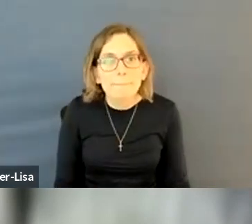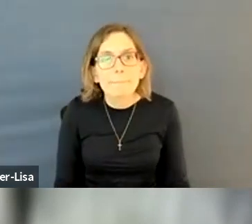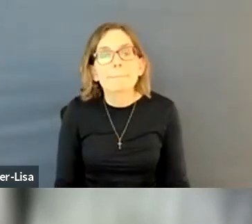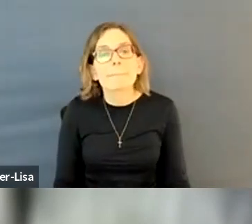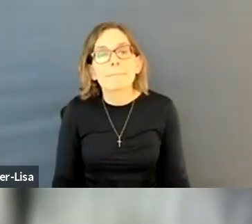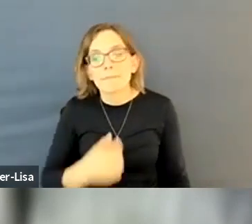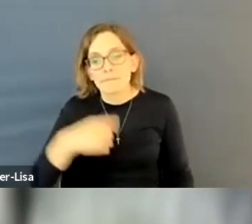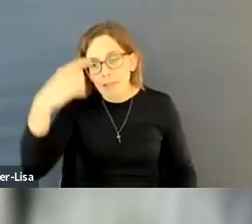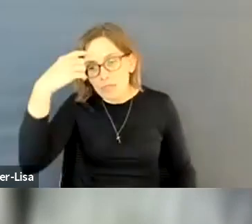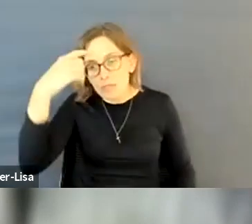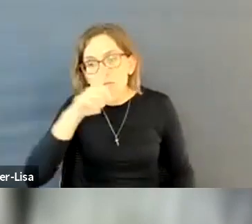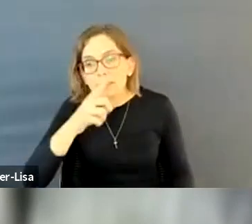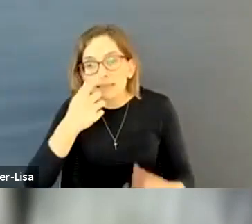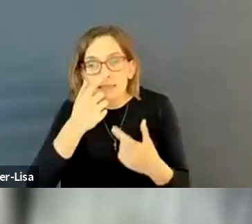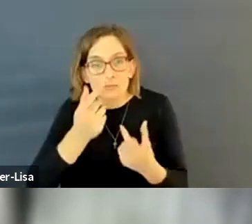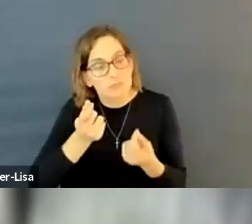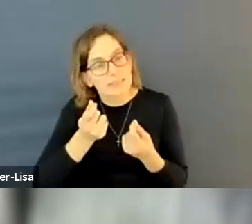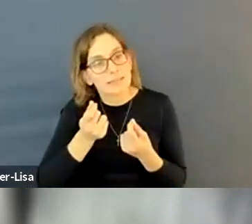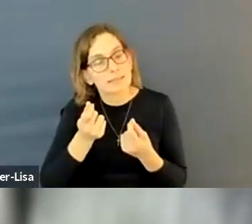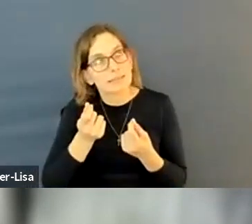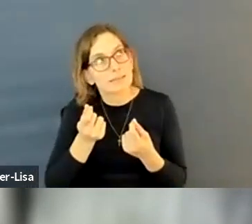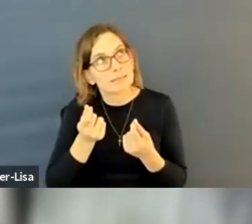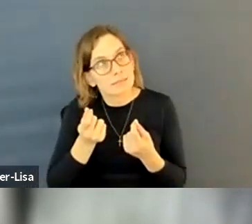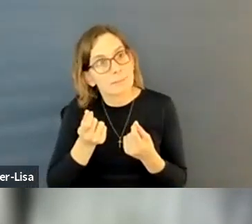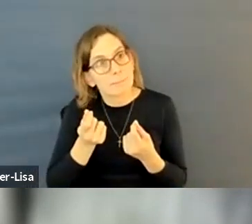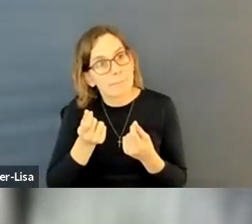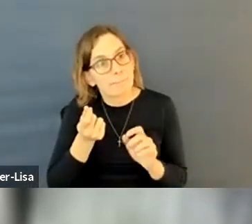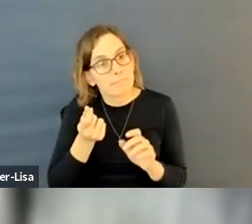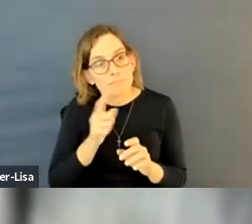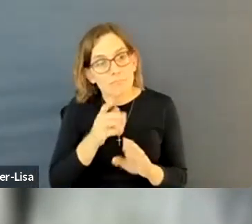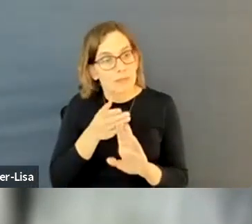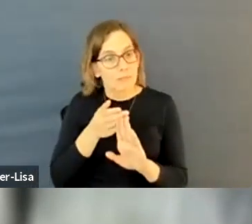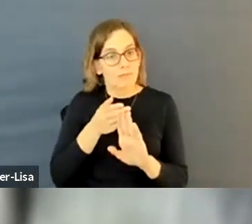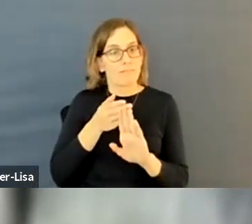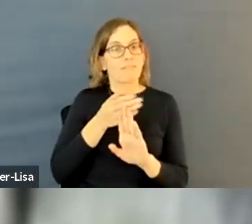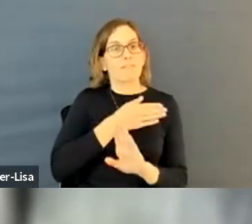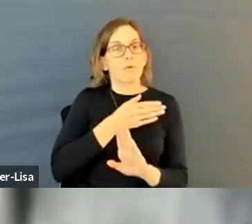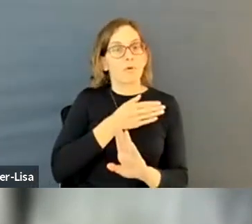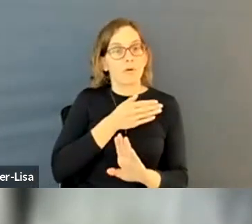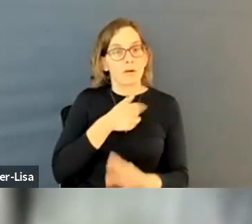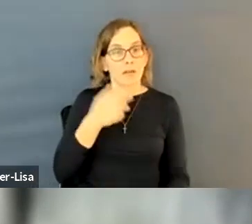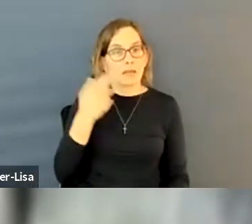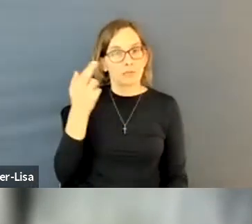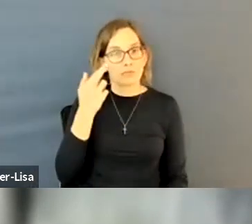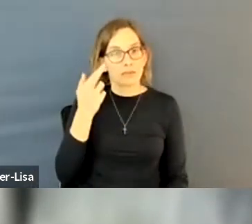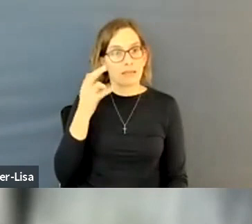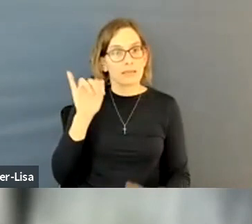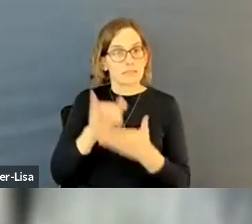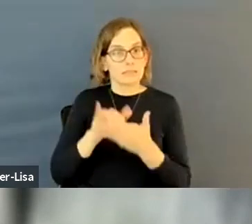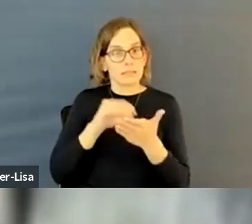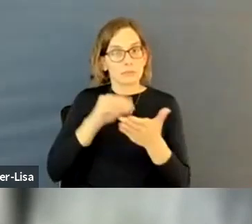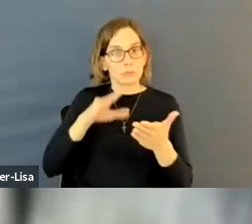Well, I thought it was really interesting because before I realized that this student who received